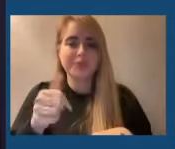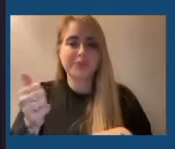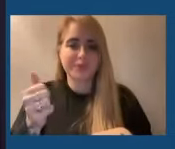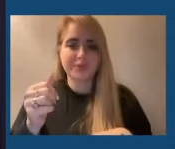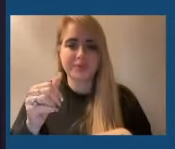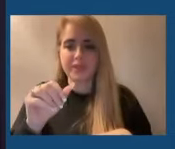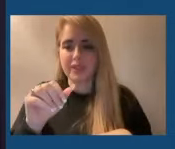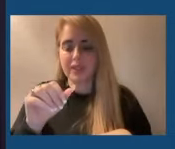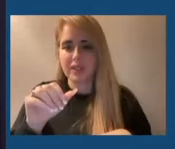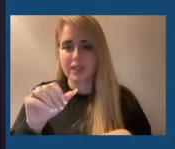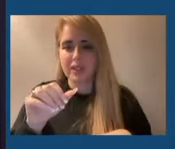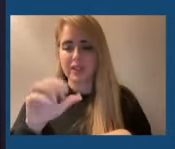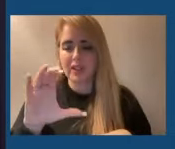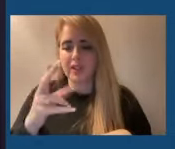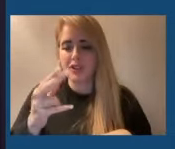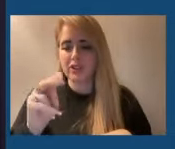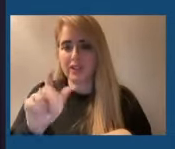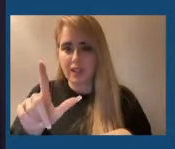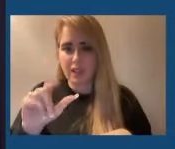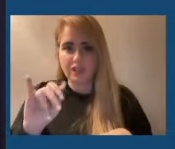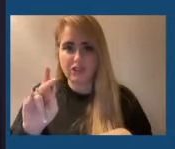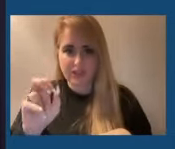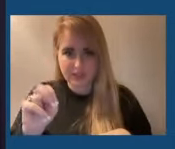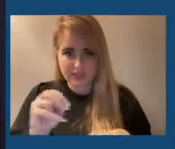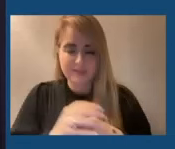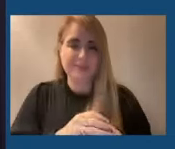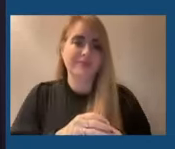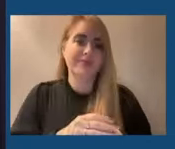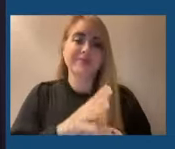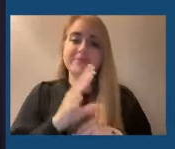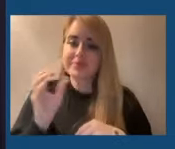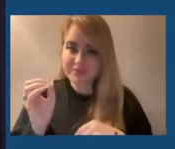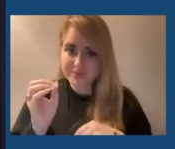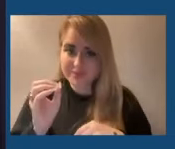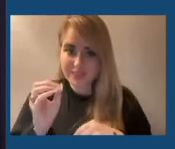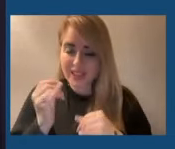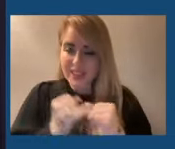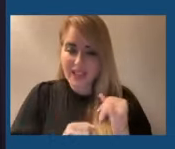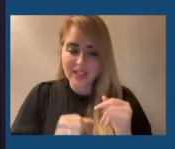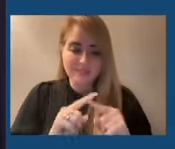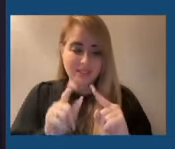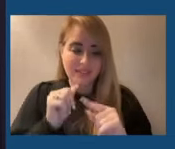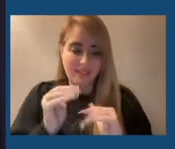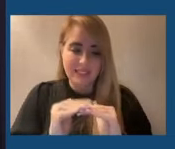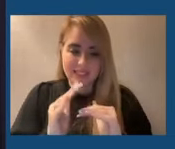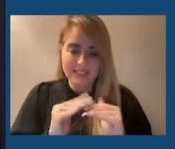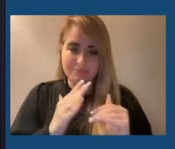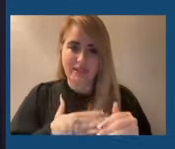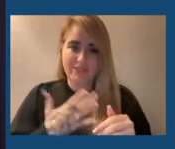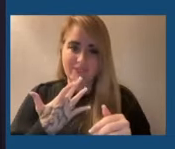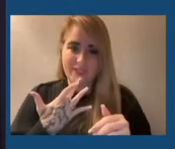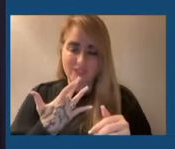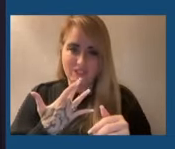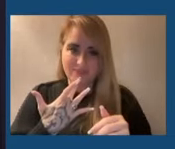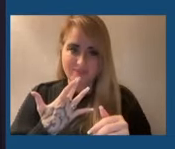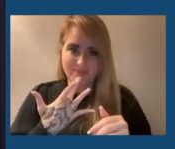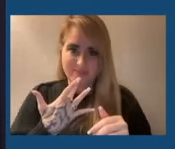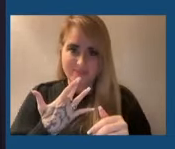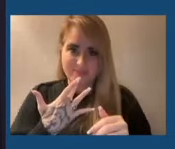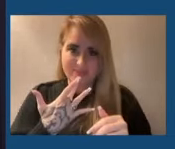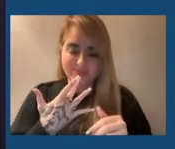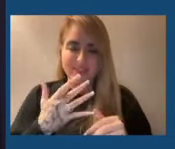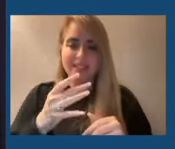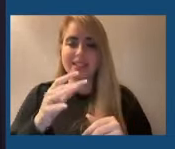dynamic Assemblywoman Chantel Jackson. And last but not least, my favorite Long Islander, Assemblymember